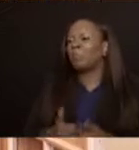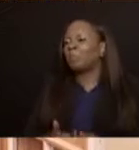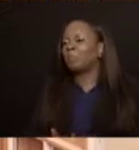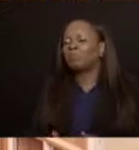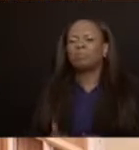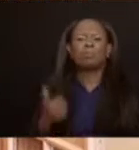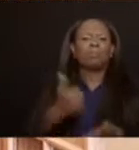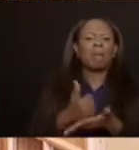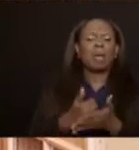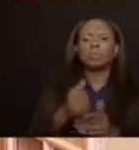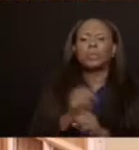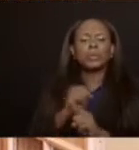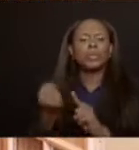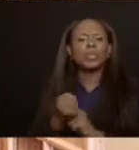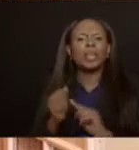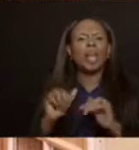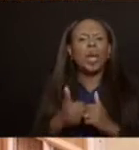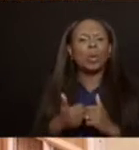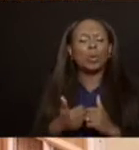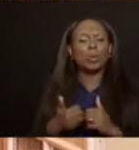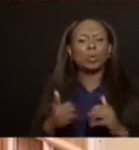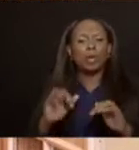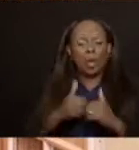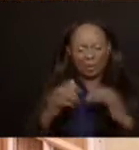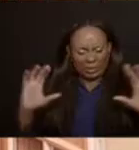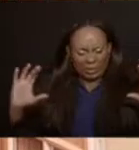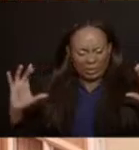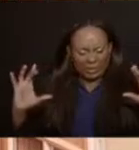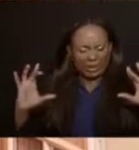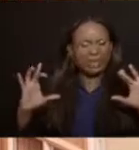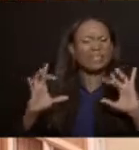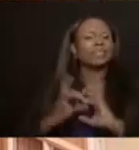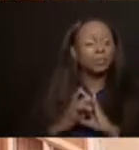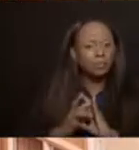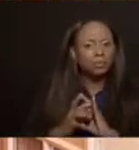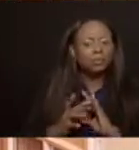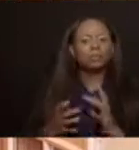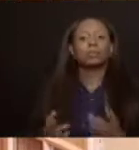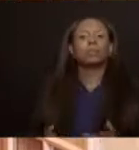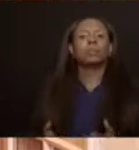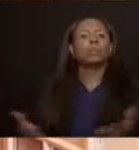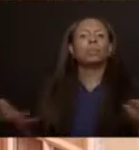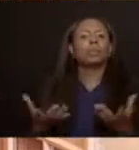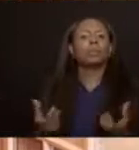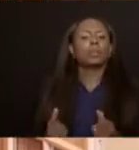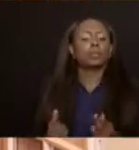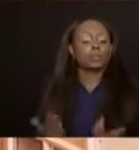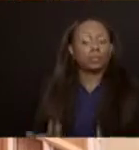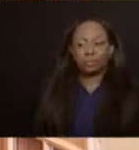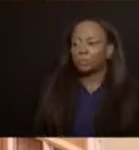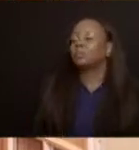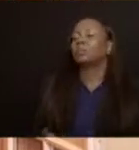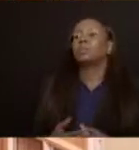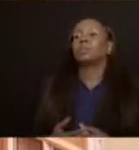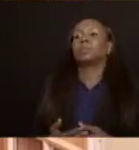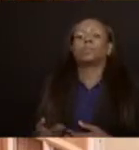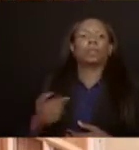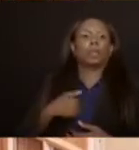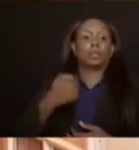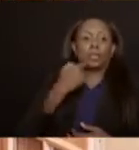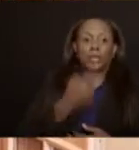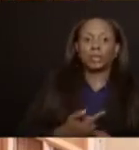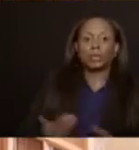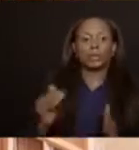responsibility. We also, therefore, have to look and see what has to be done. I've said over and over that